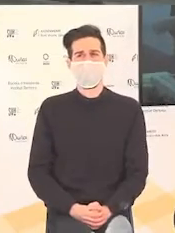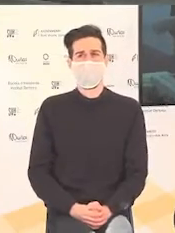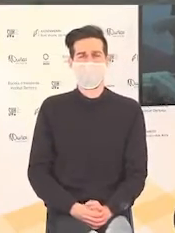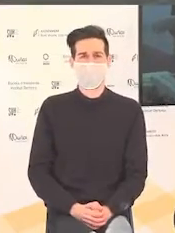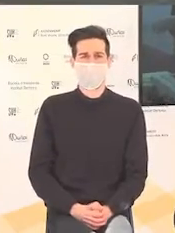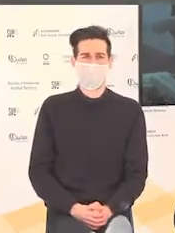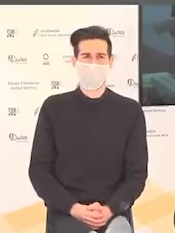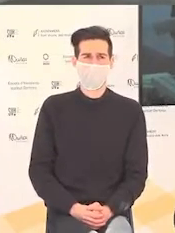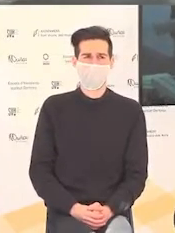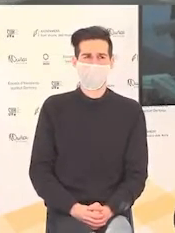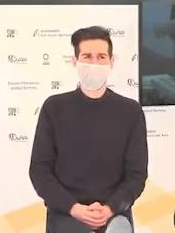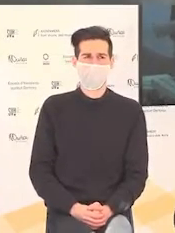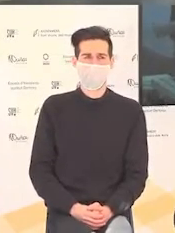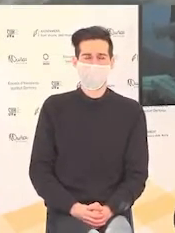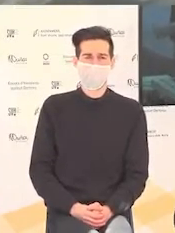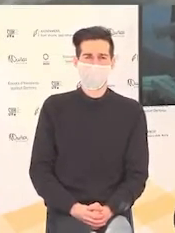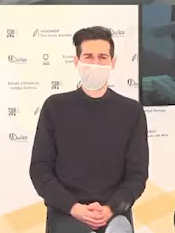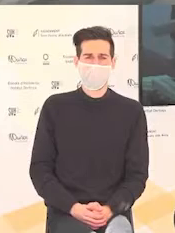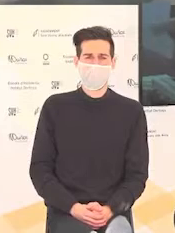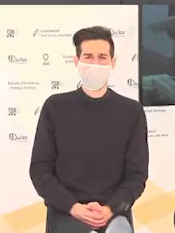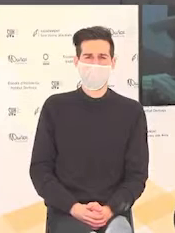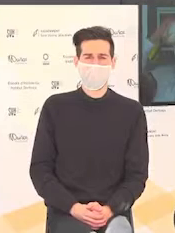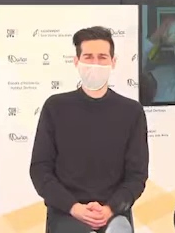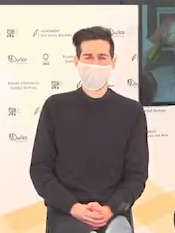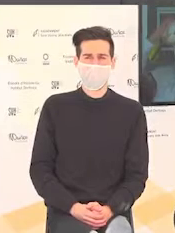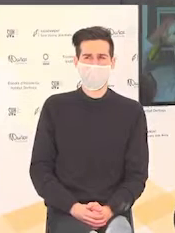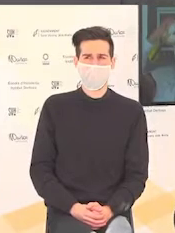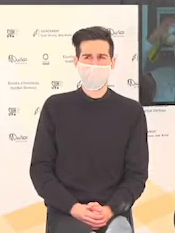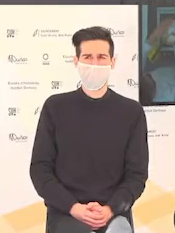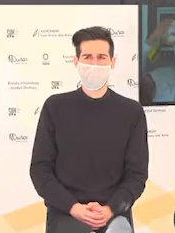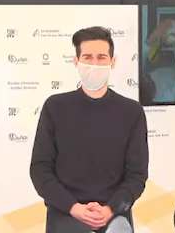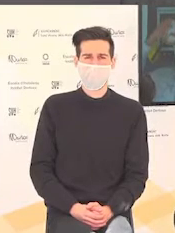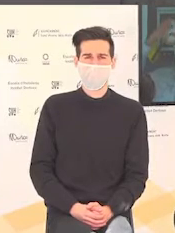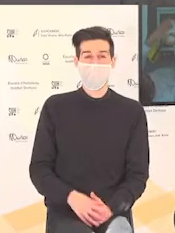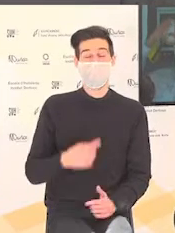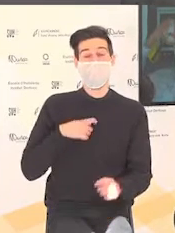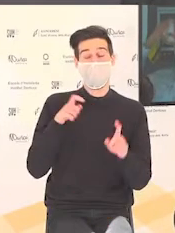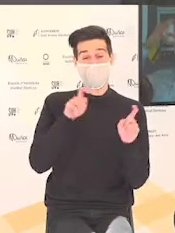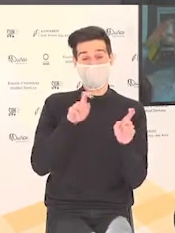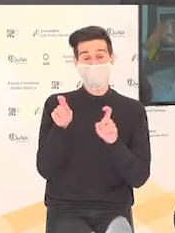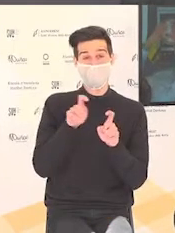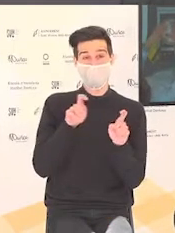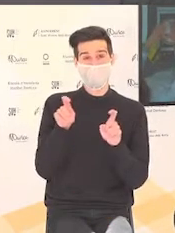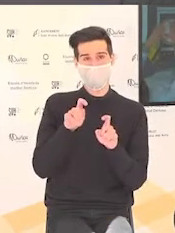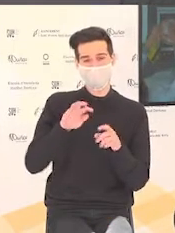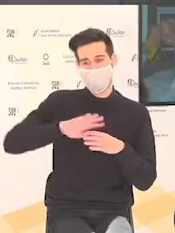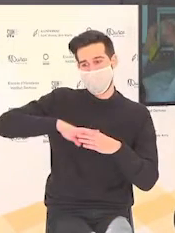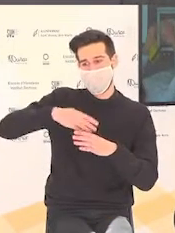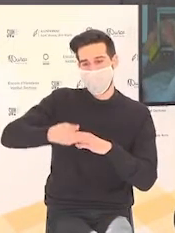Just make sure it doesn't splash everywhere. Voy a intentar que no se me desparrame.